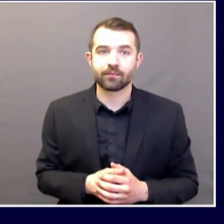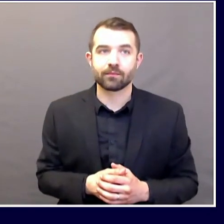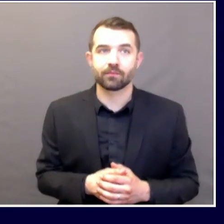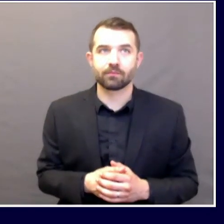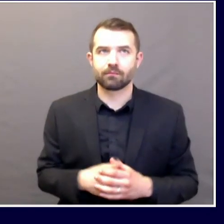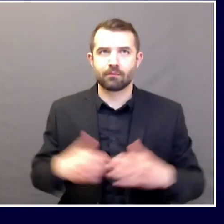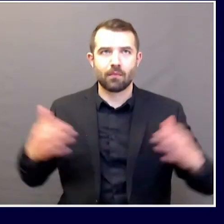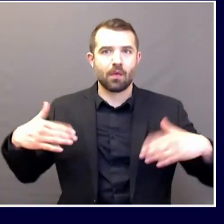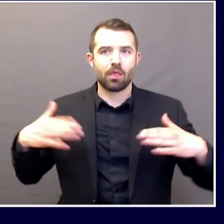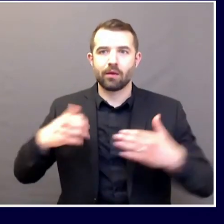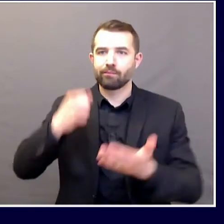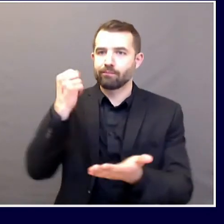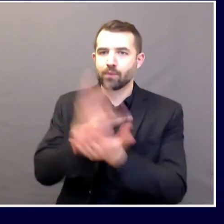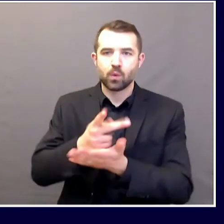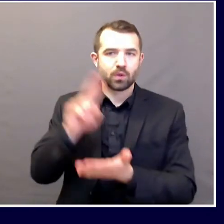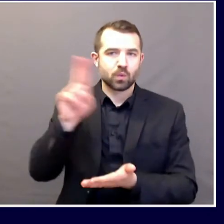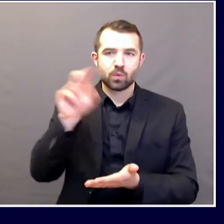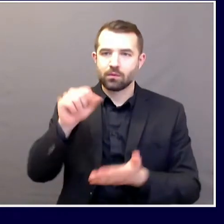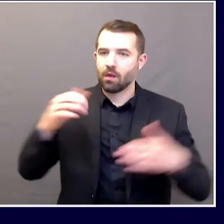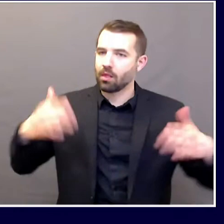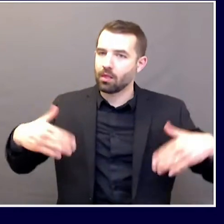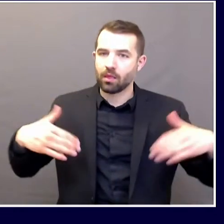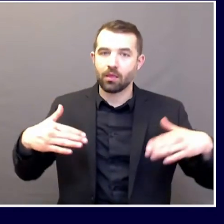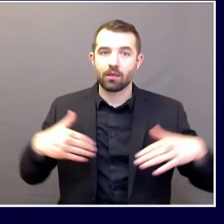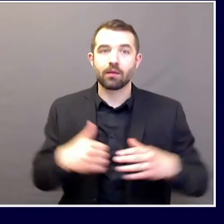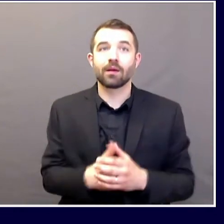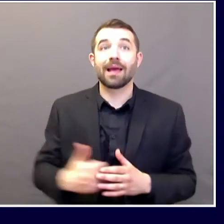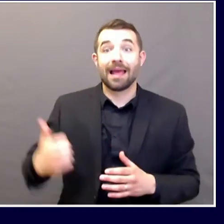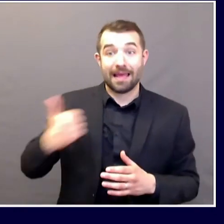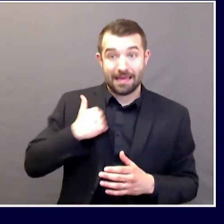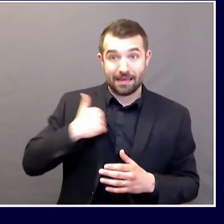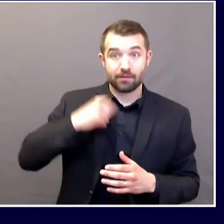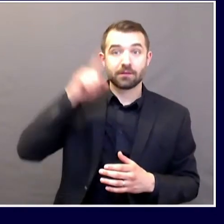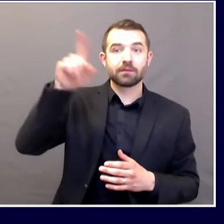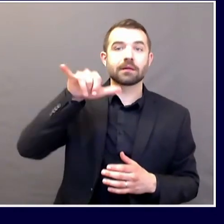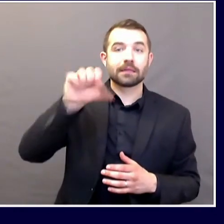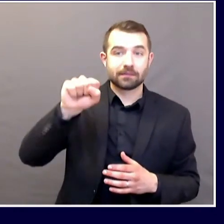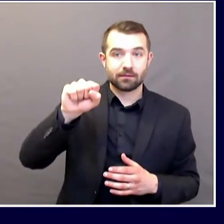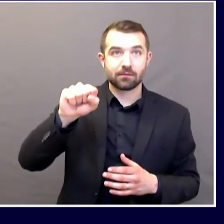the manufacturer, AstraZeneca, in partnership with Oxford, have not even